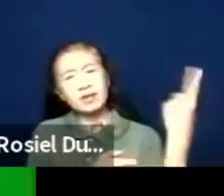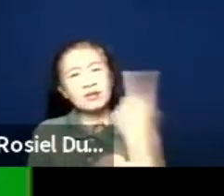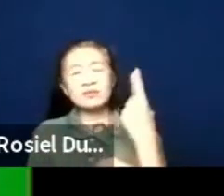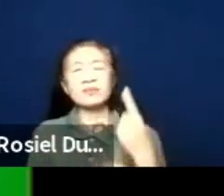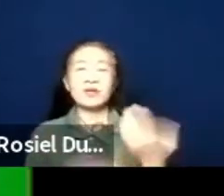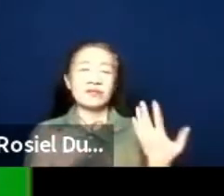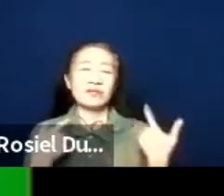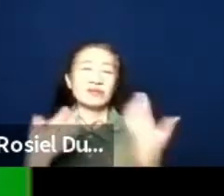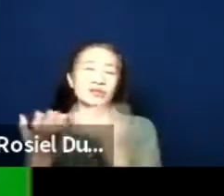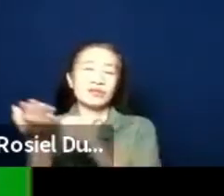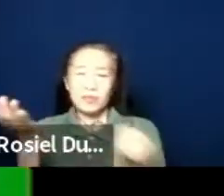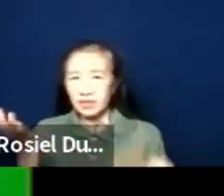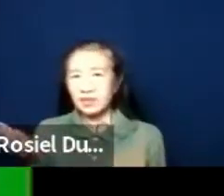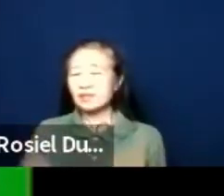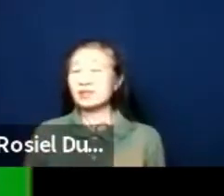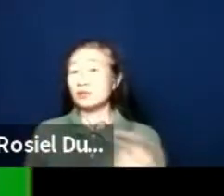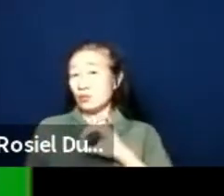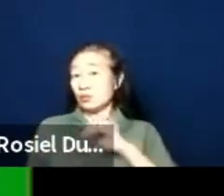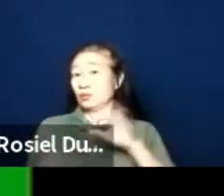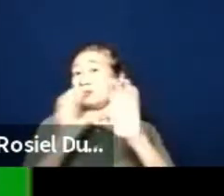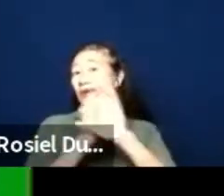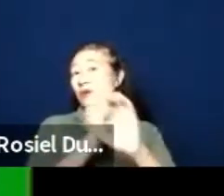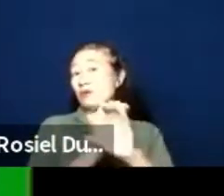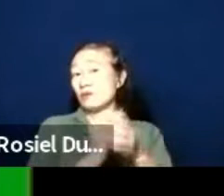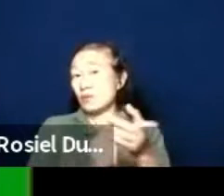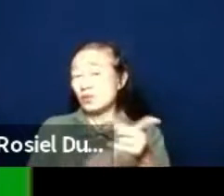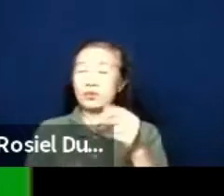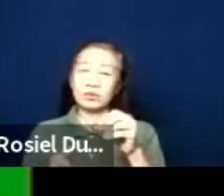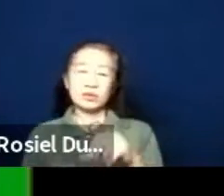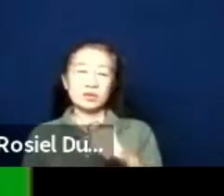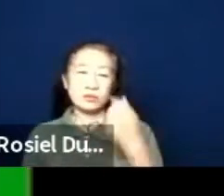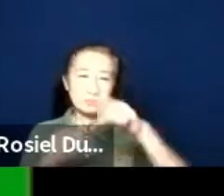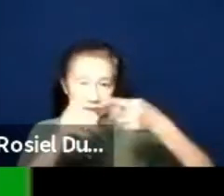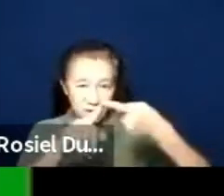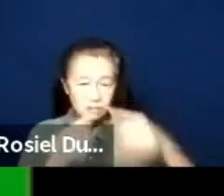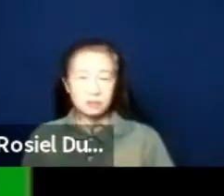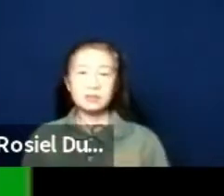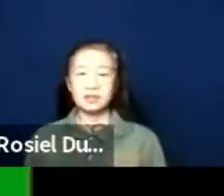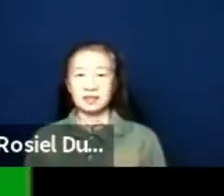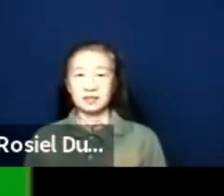car or to your go-to person. Okay. Next.